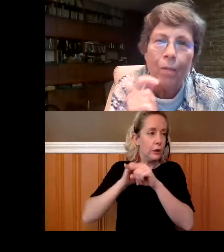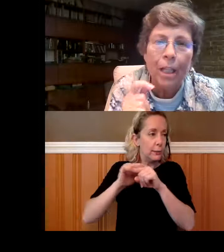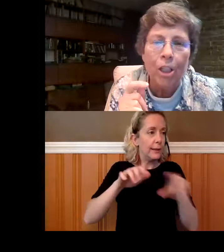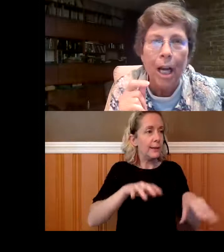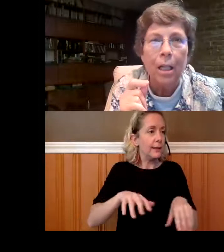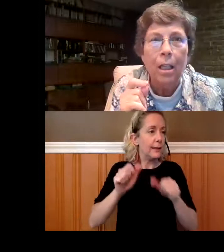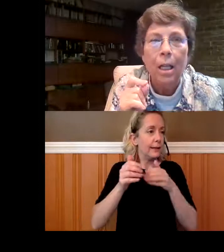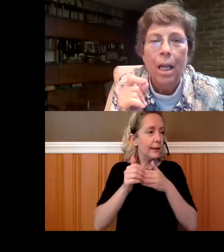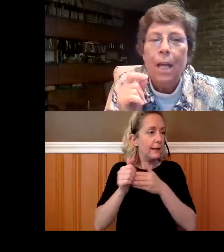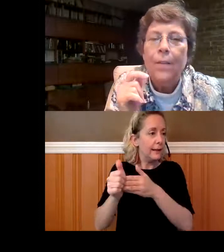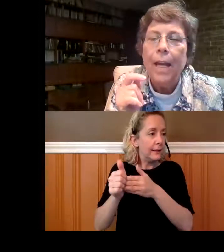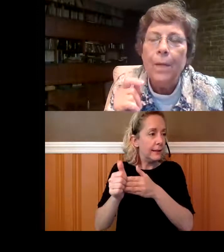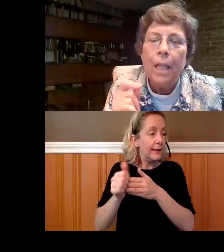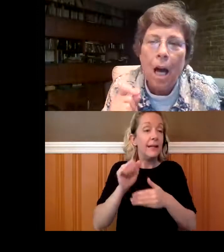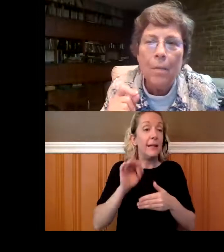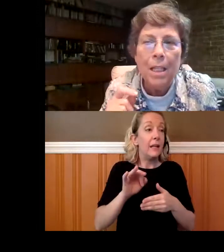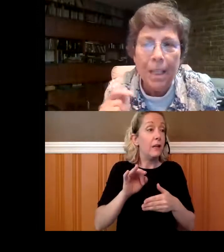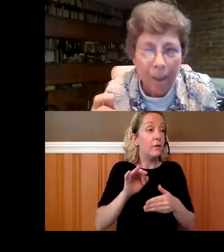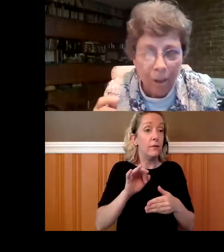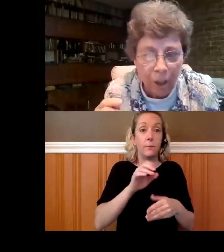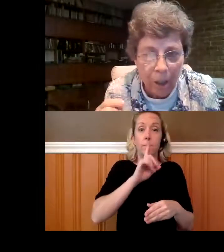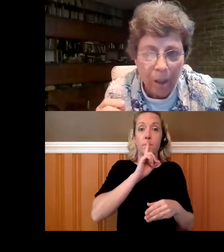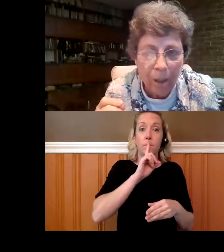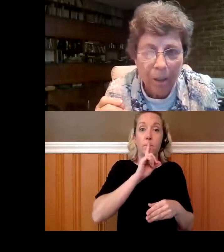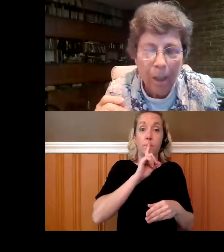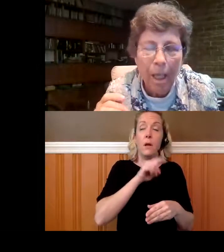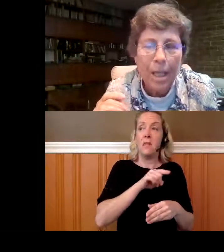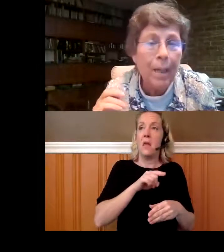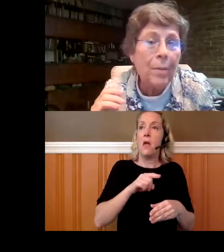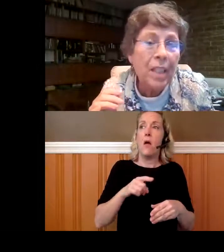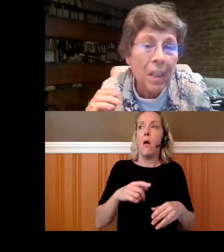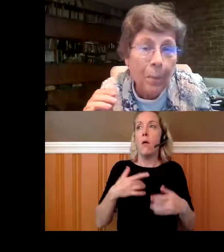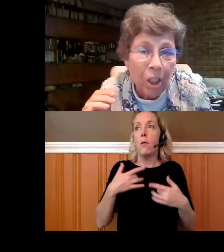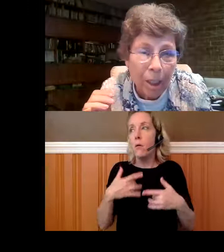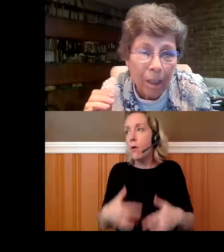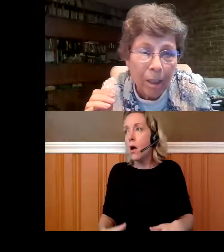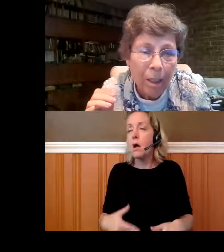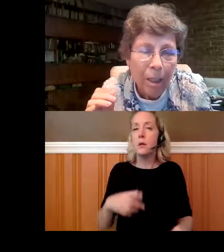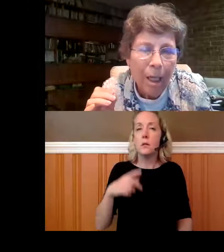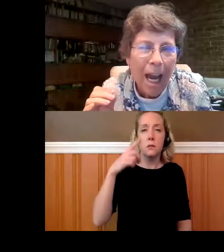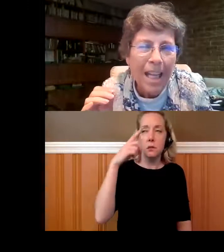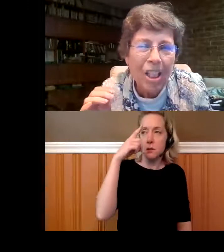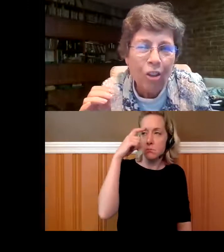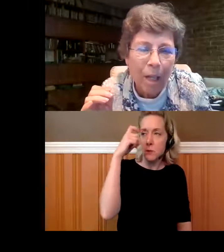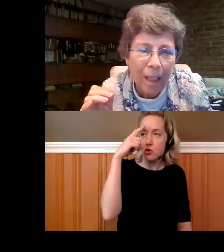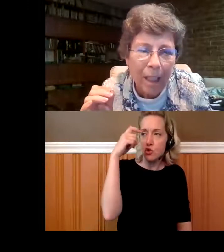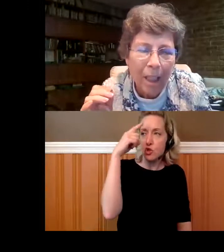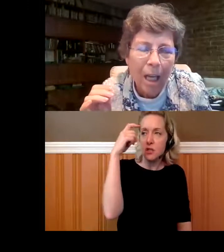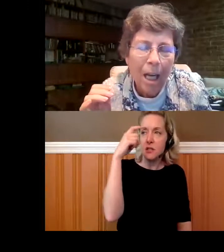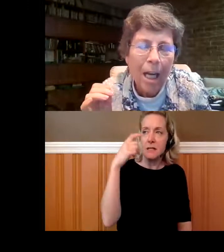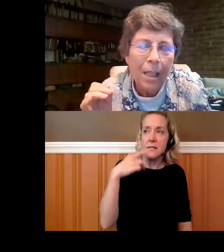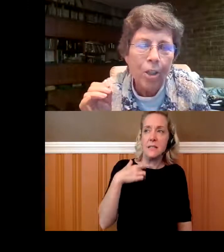become disillusioned, they become suspicious and distrusting, and they start avoiding going out in